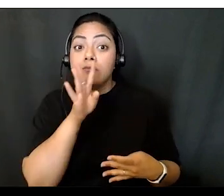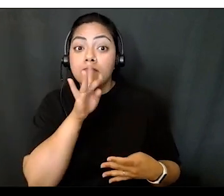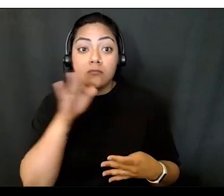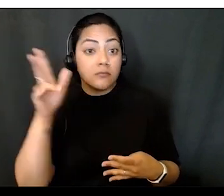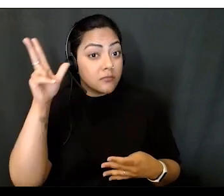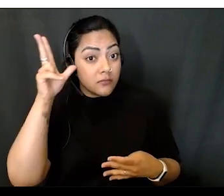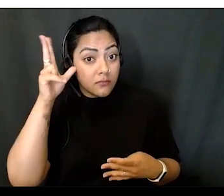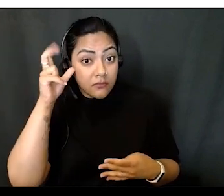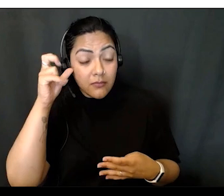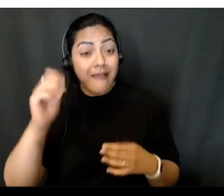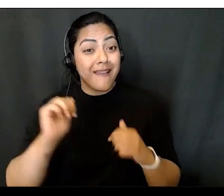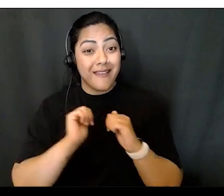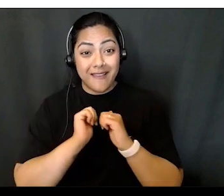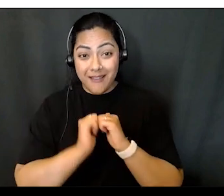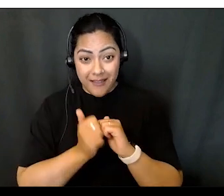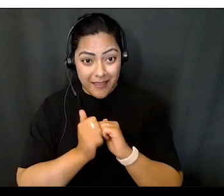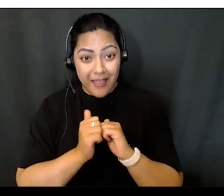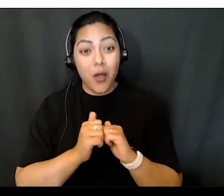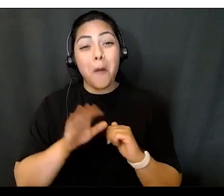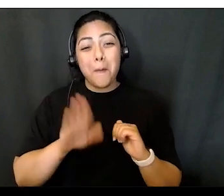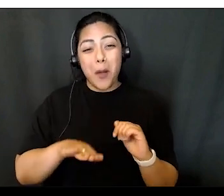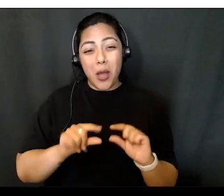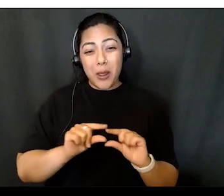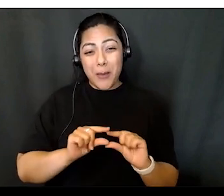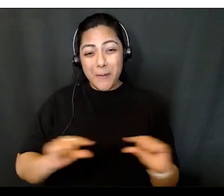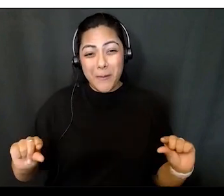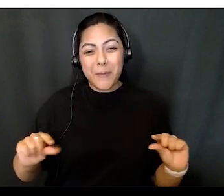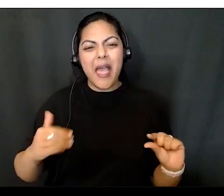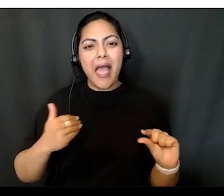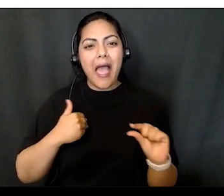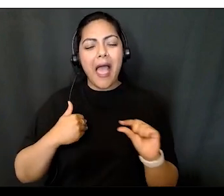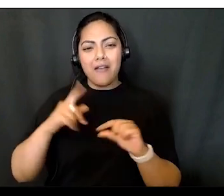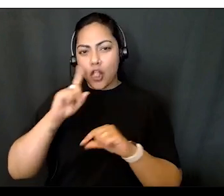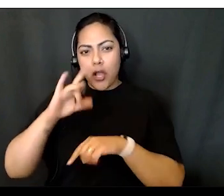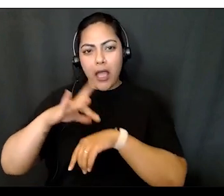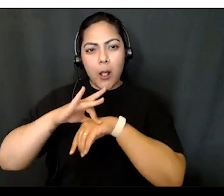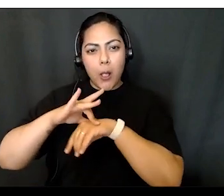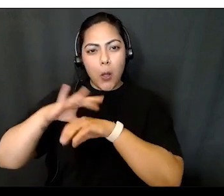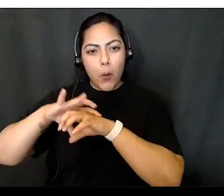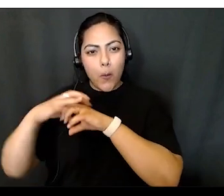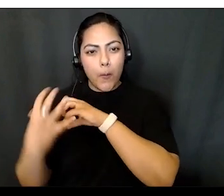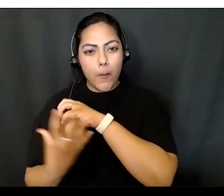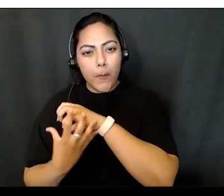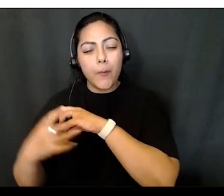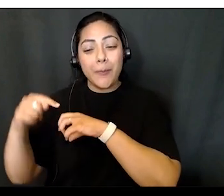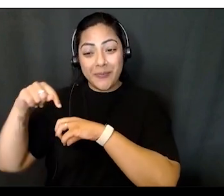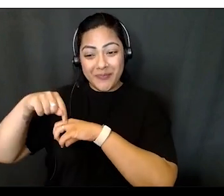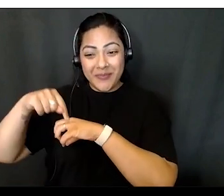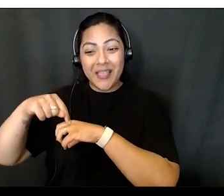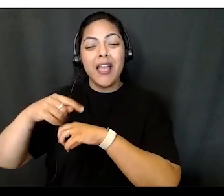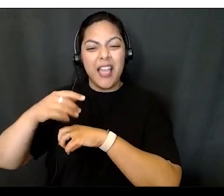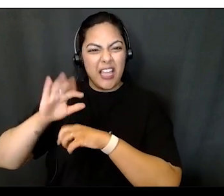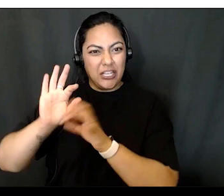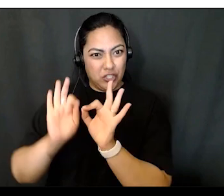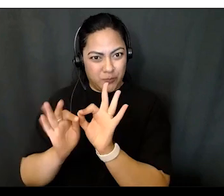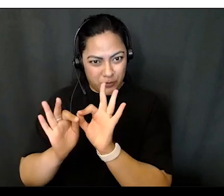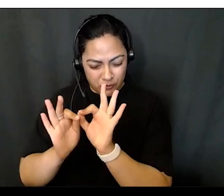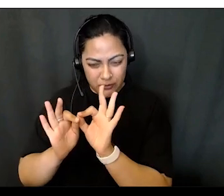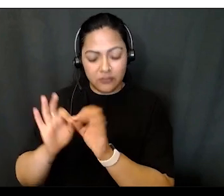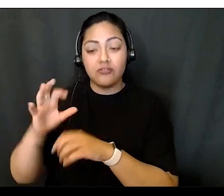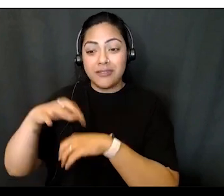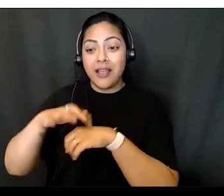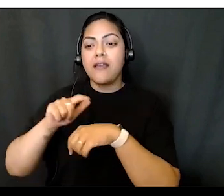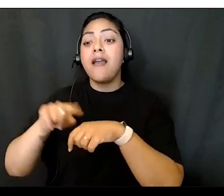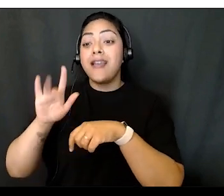the interpretation menu at the bottom of your screen. In addition, sign language interpretation